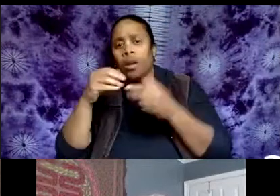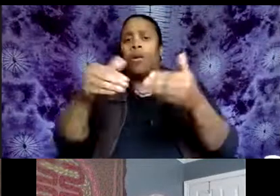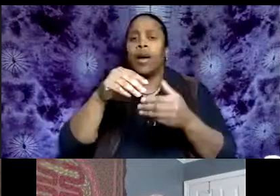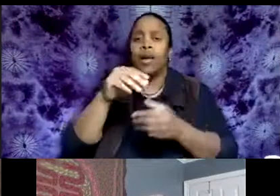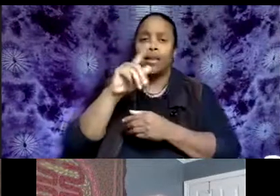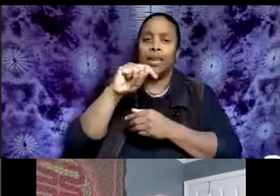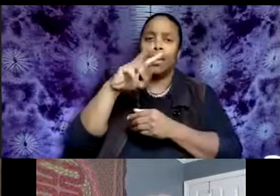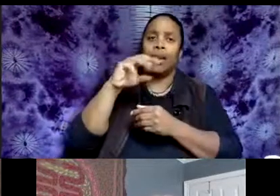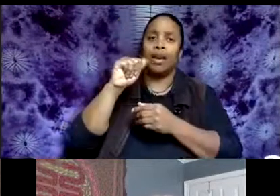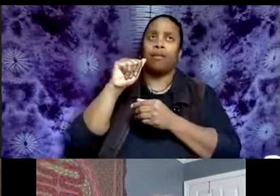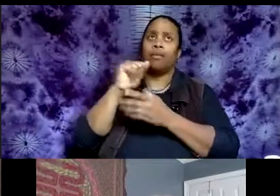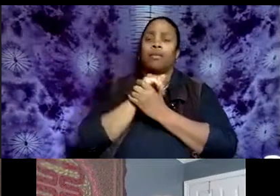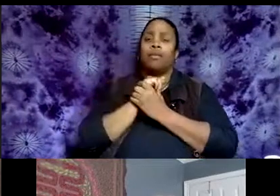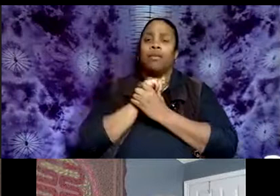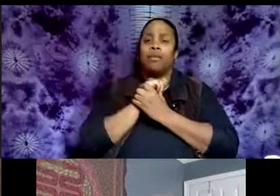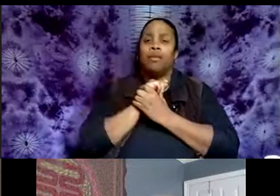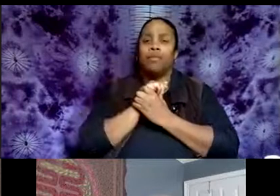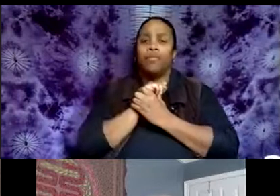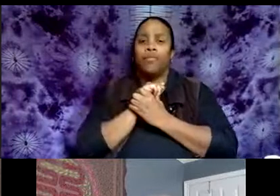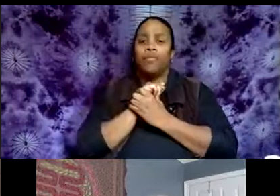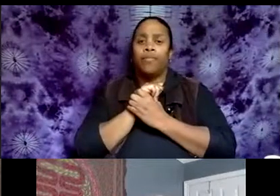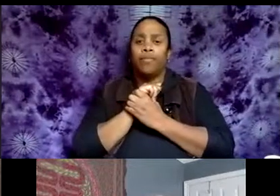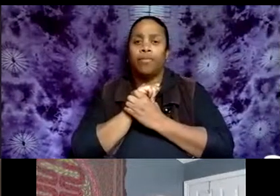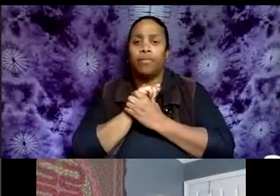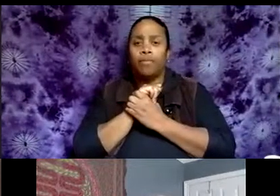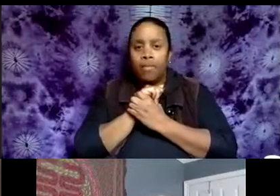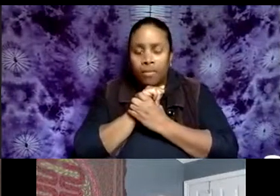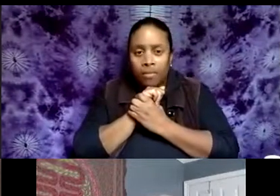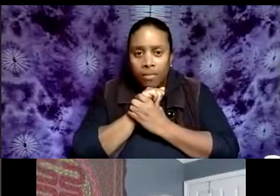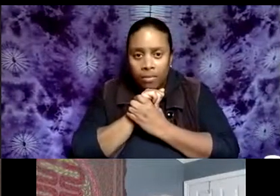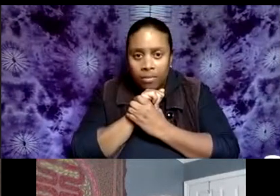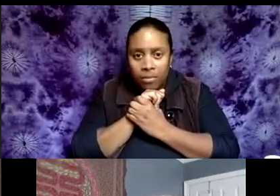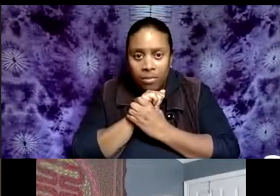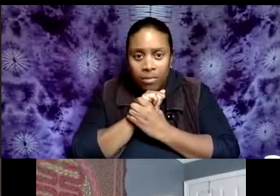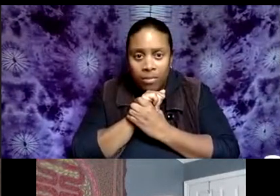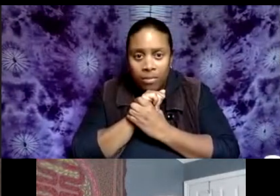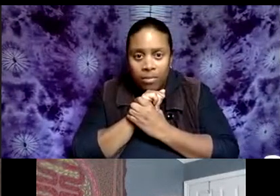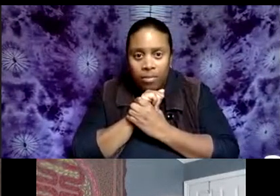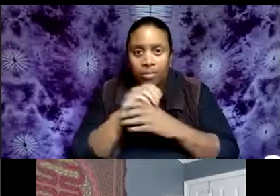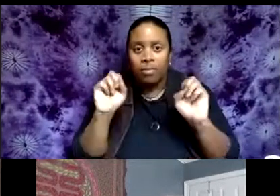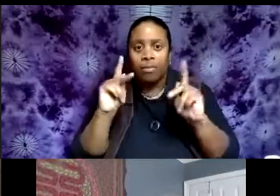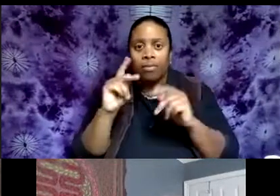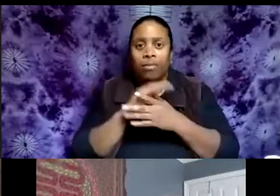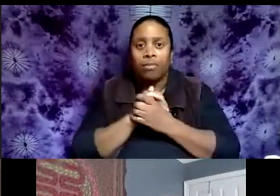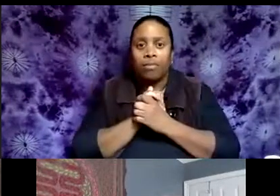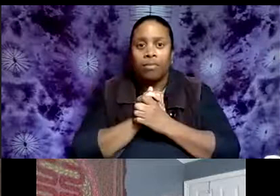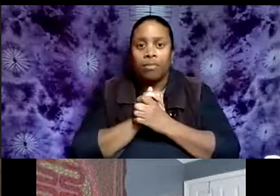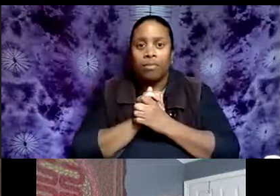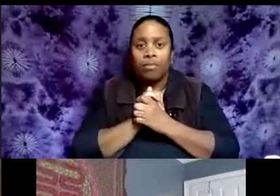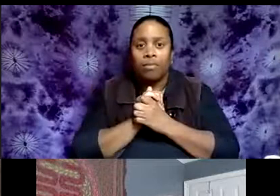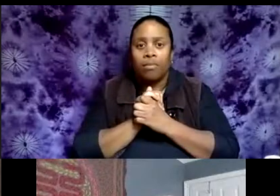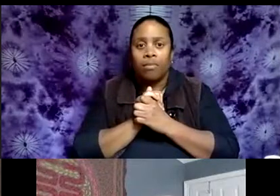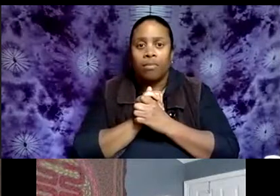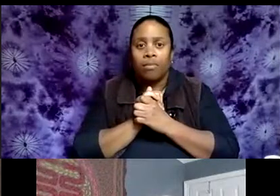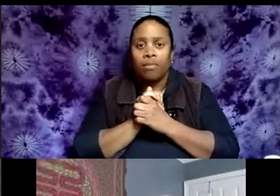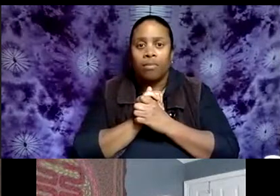like a minute. Yeah. Go ahead. How much? A minute or two? Okay. Well, I'll